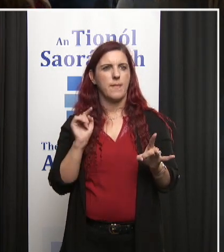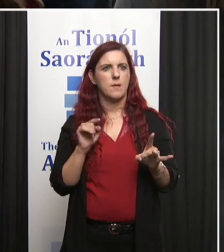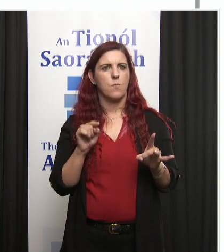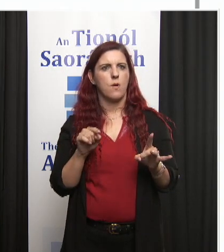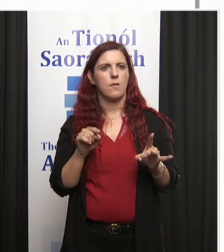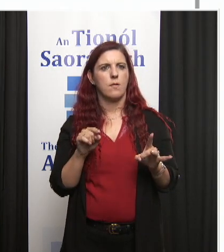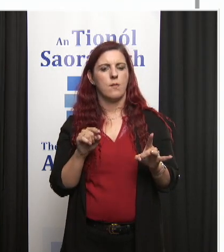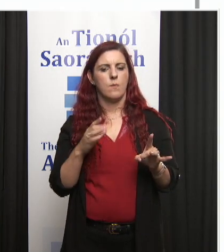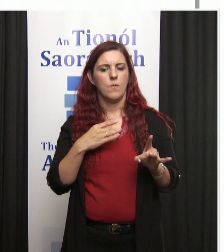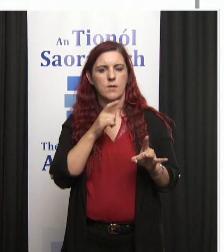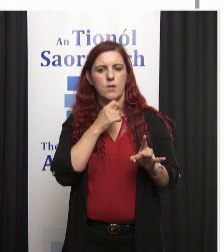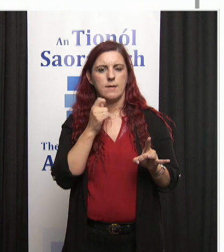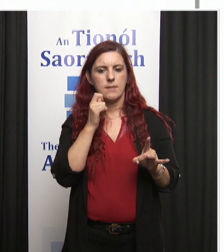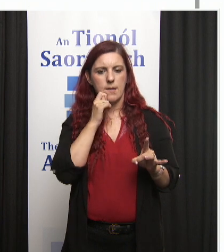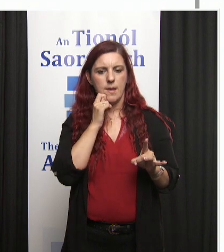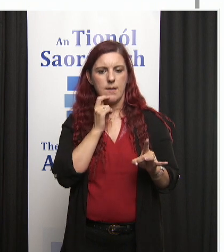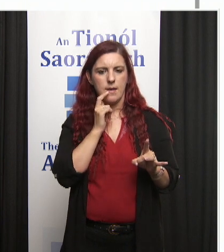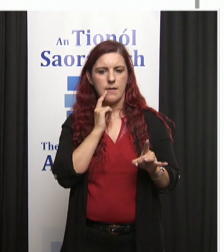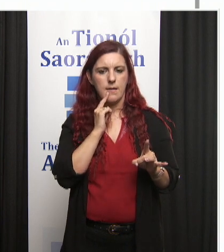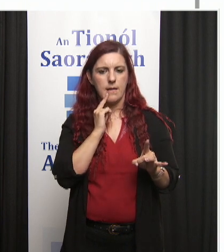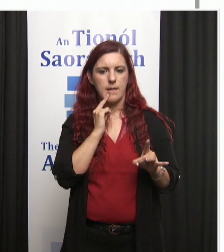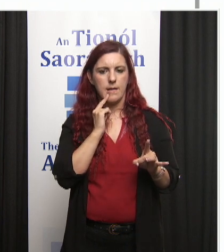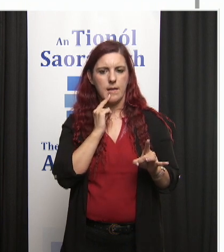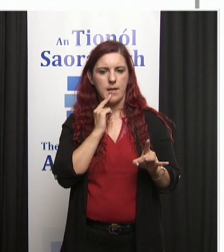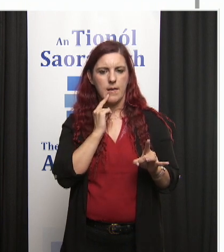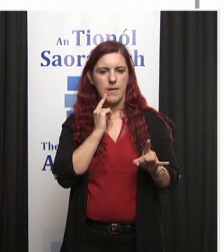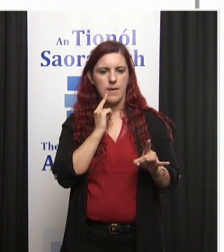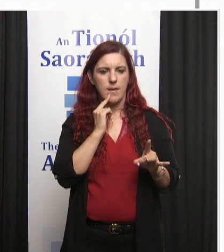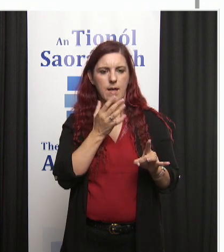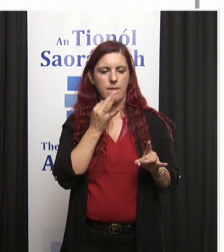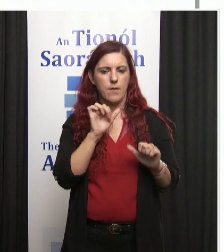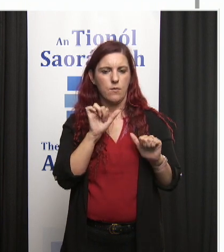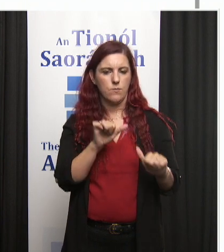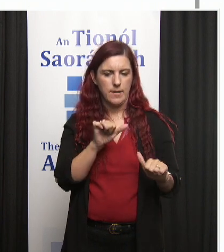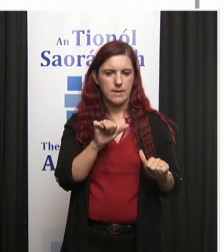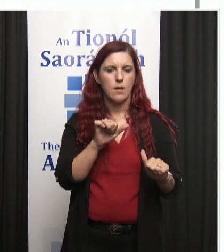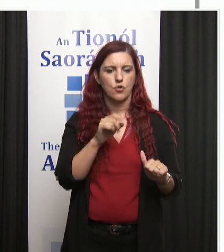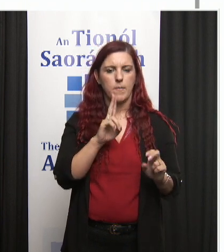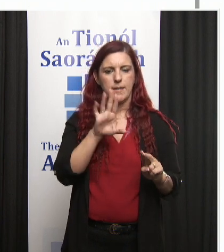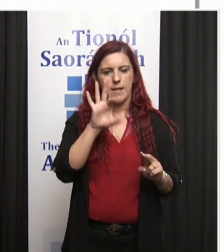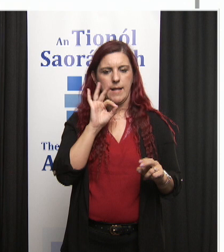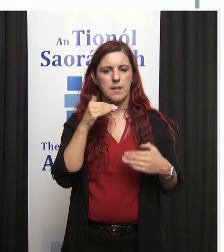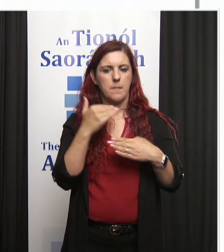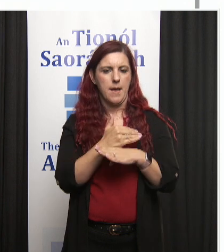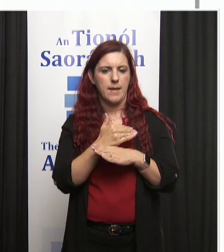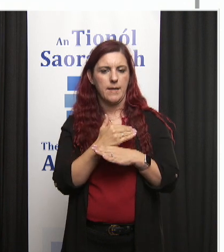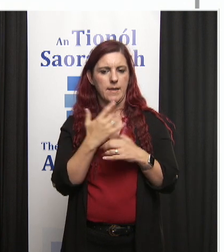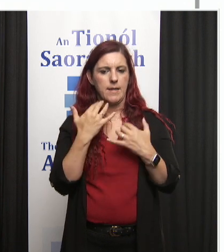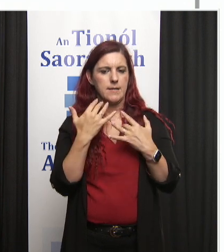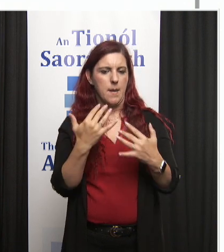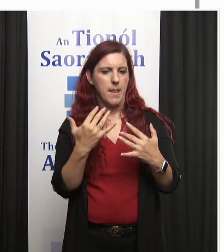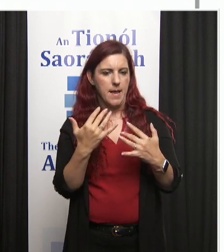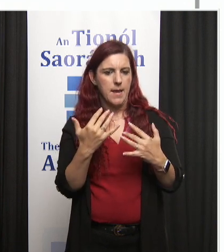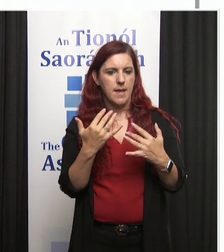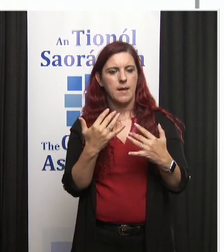we just said, should the cabinet, if agreed, be selected by the DM or elected